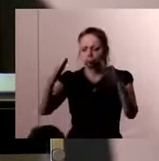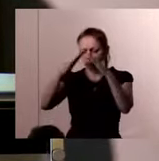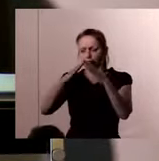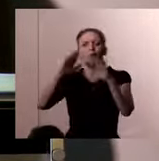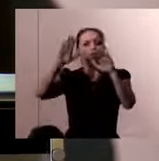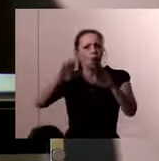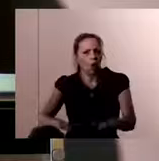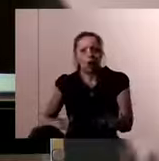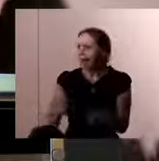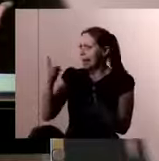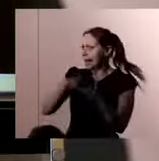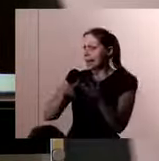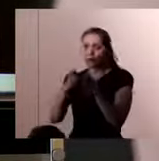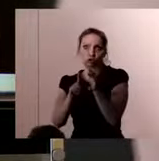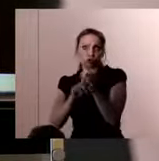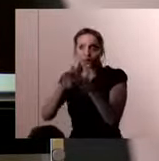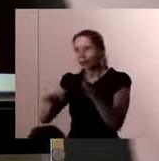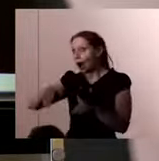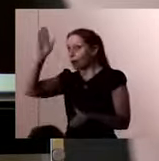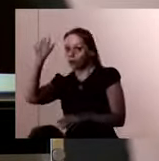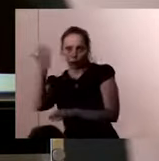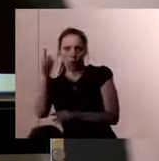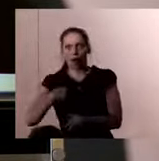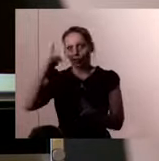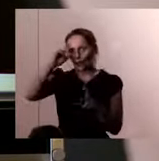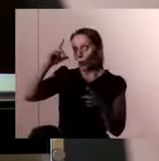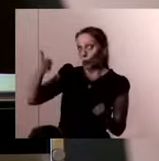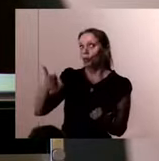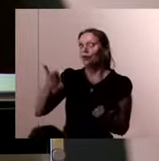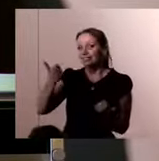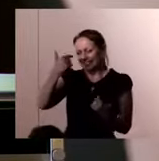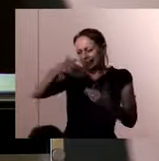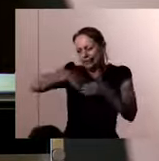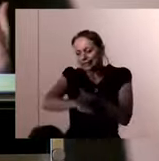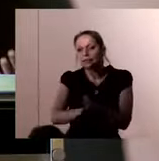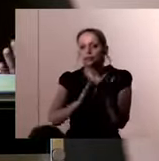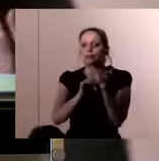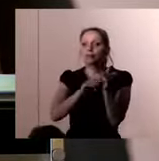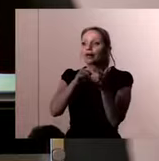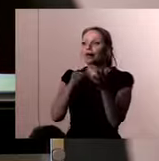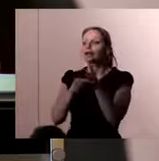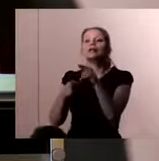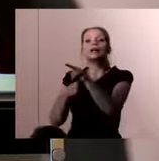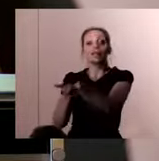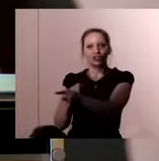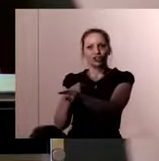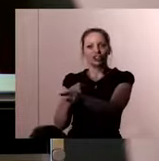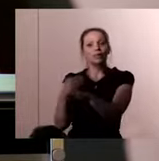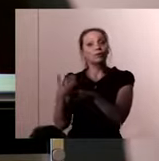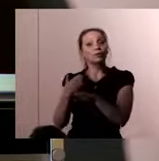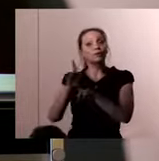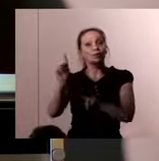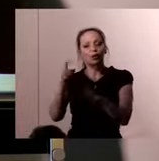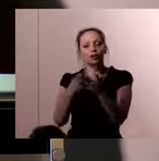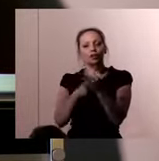interest rates will go up, but even if they did, it's still a good time to get into the market." She is also a real estate agent,